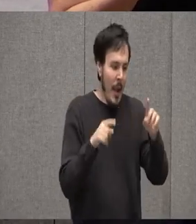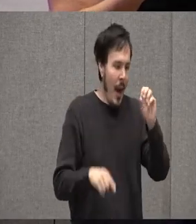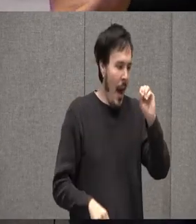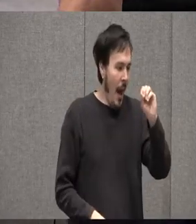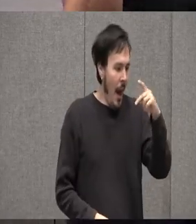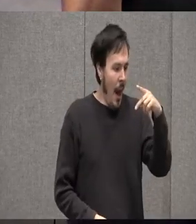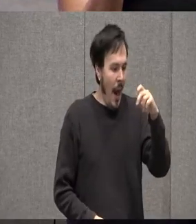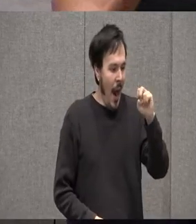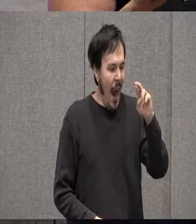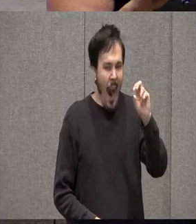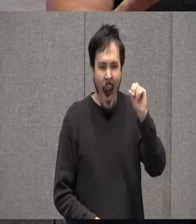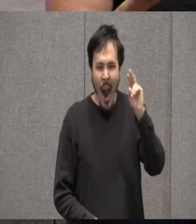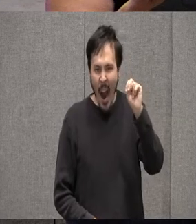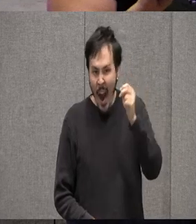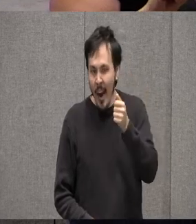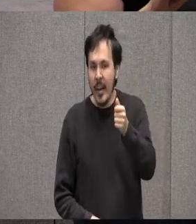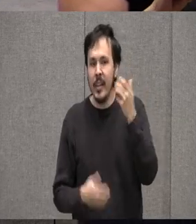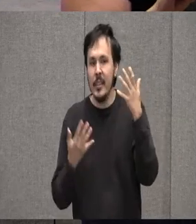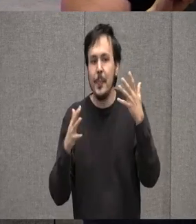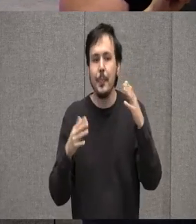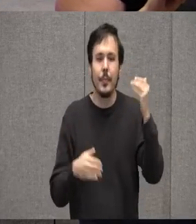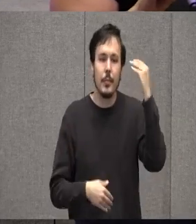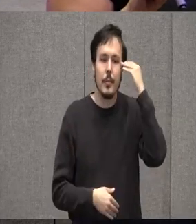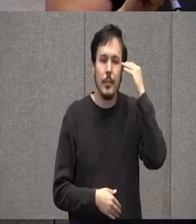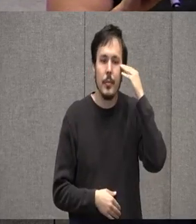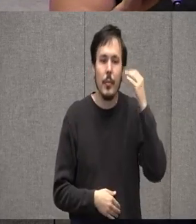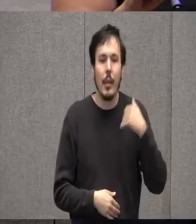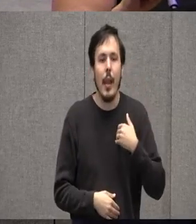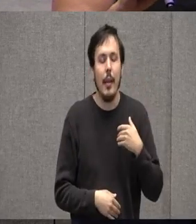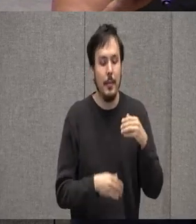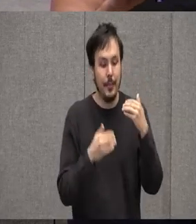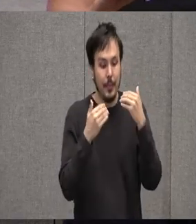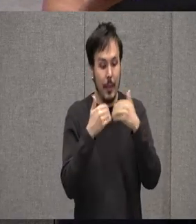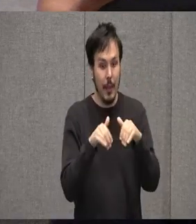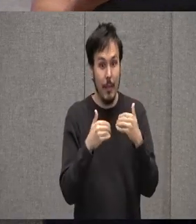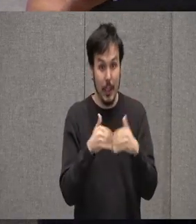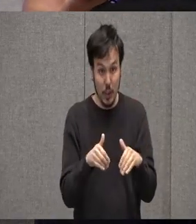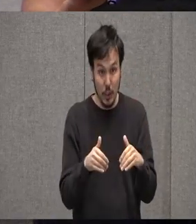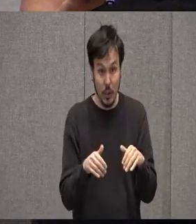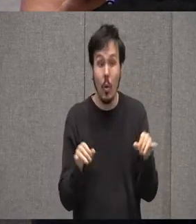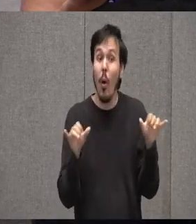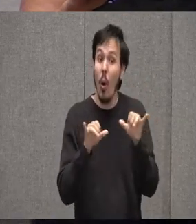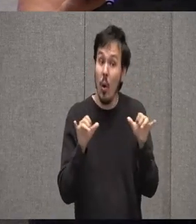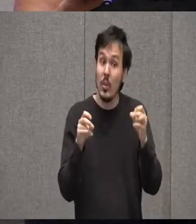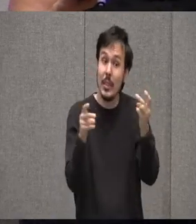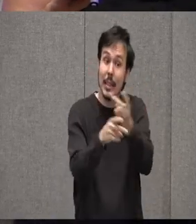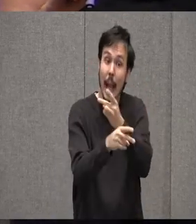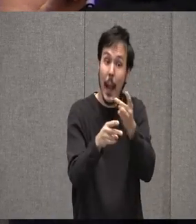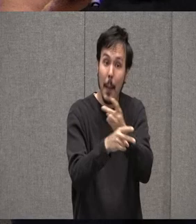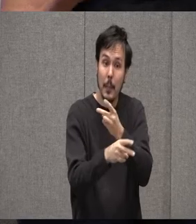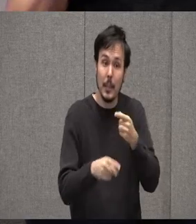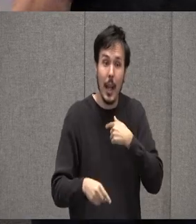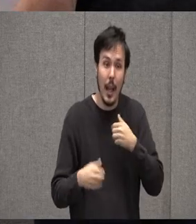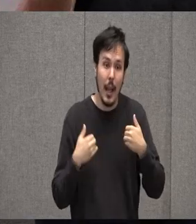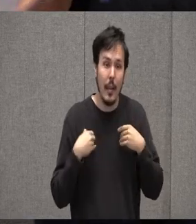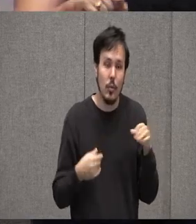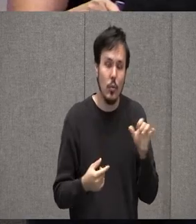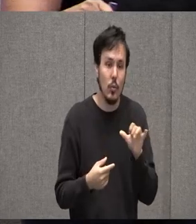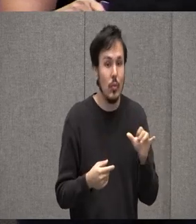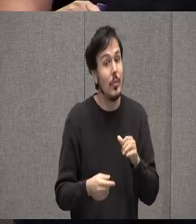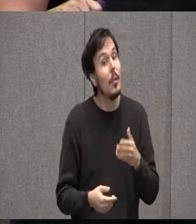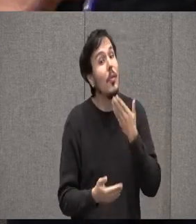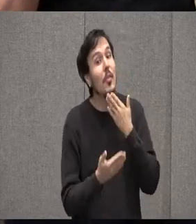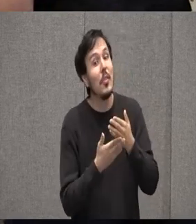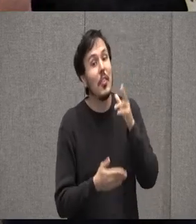operations in there that you might be familiar with. I have a division, and I have a times in there for multiplication. Good